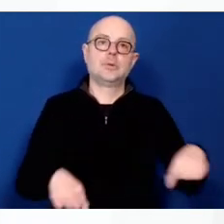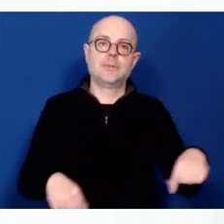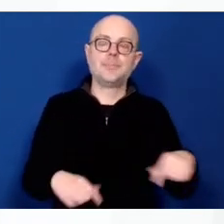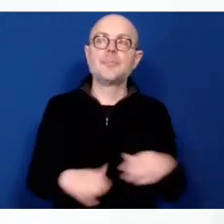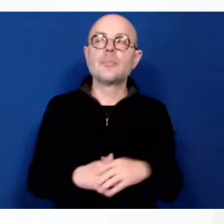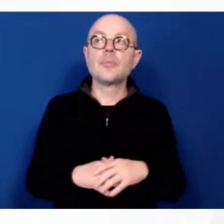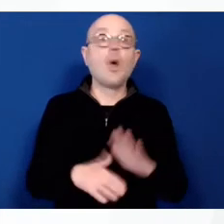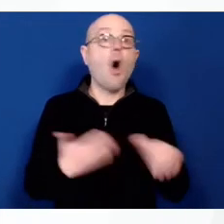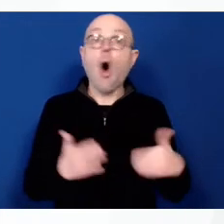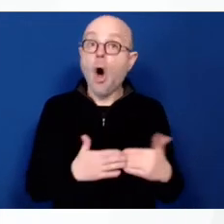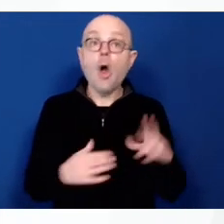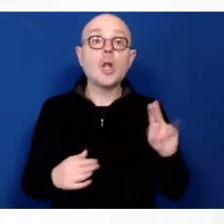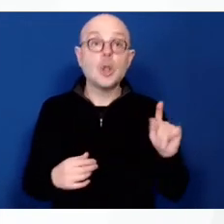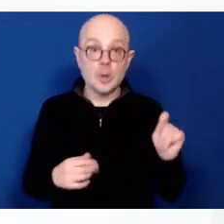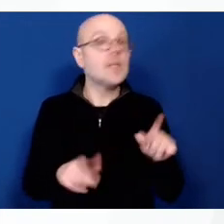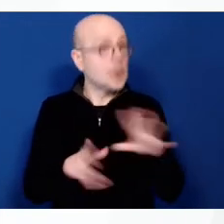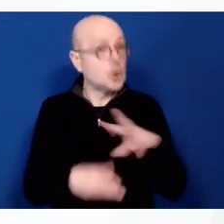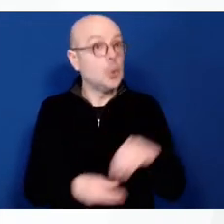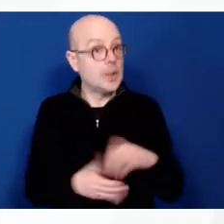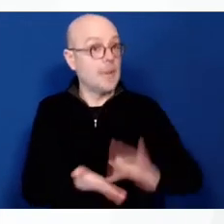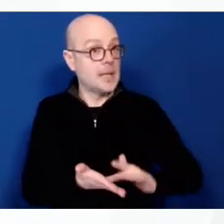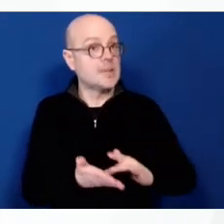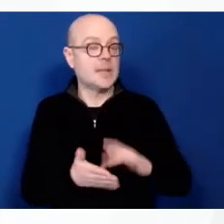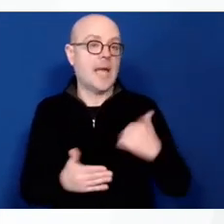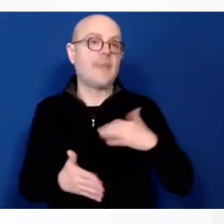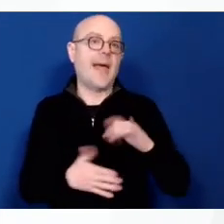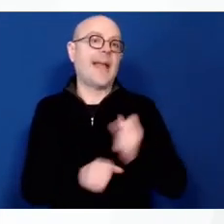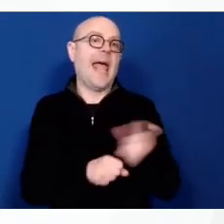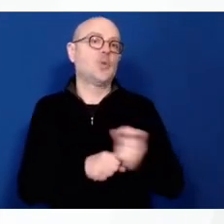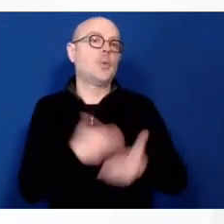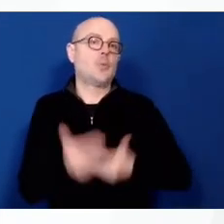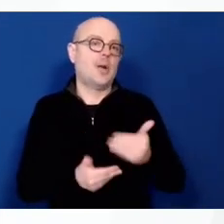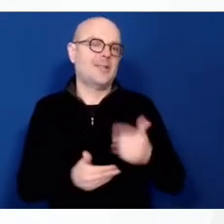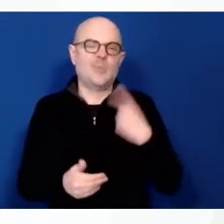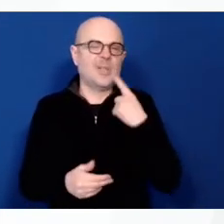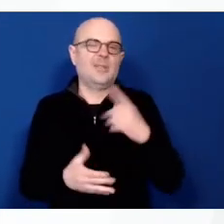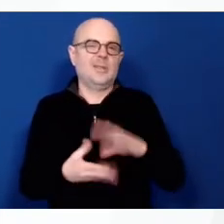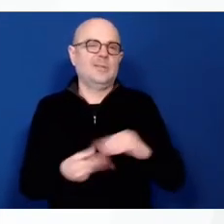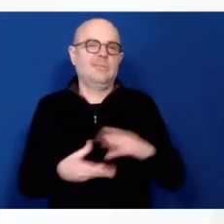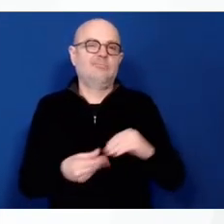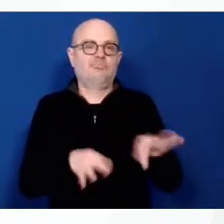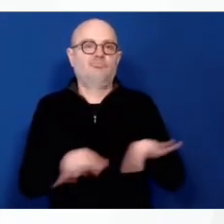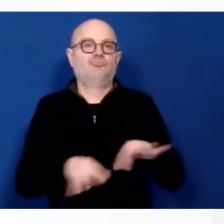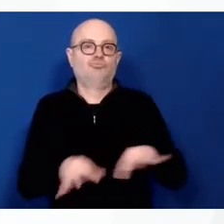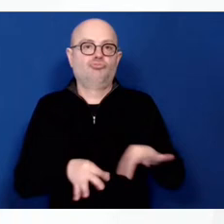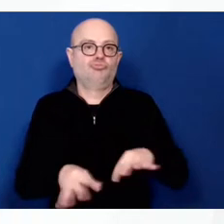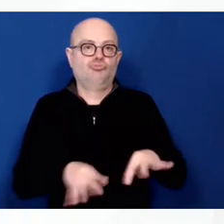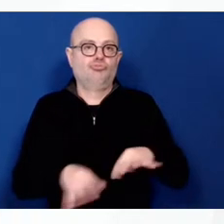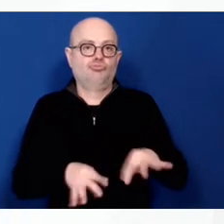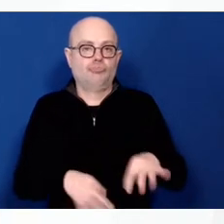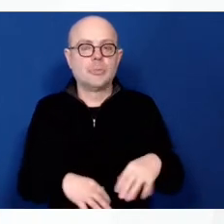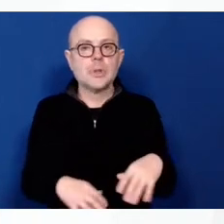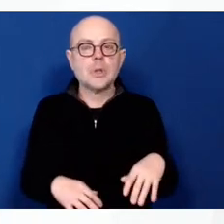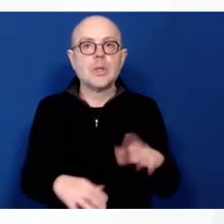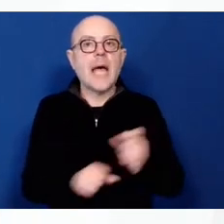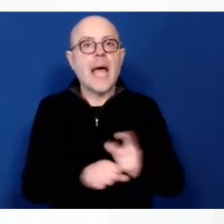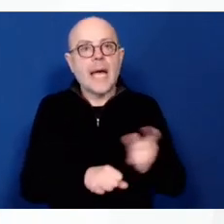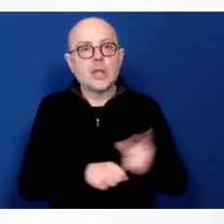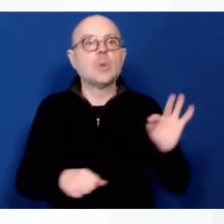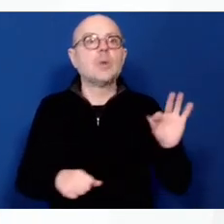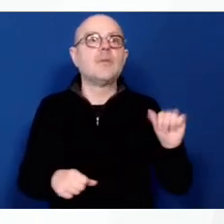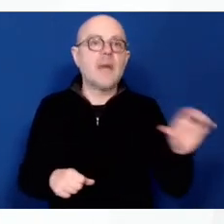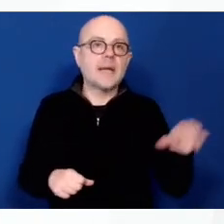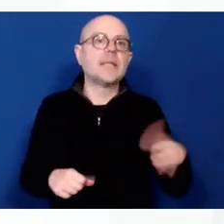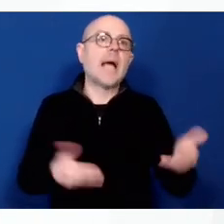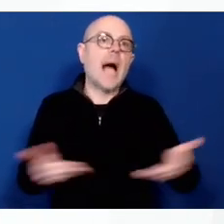medicine, go through an annual process, like I mentioned with regard to the question on public health, of an annual faculty